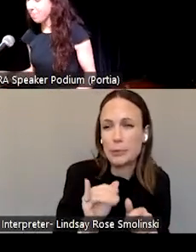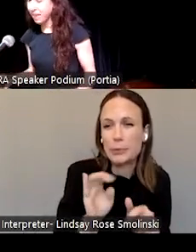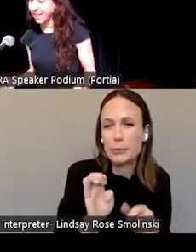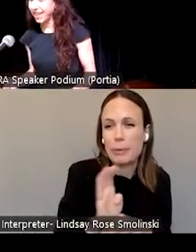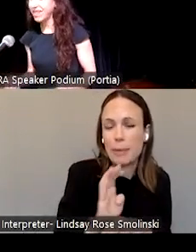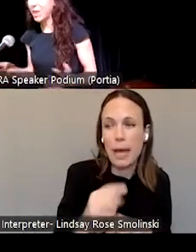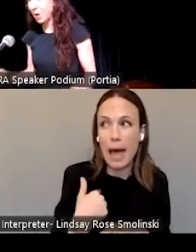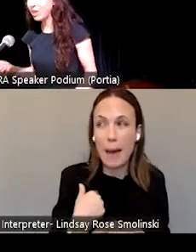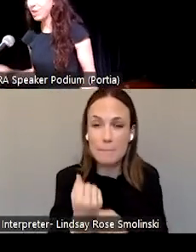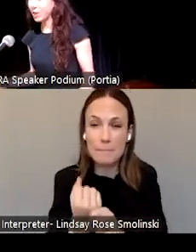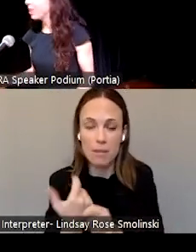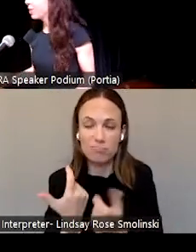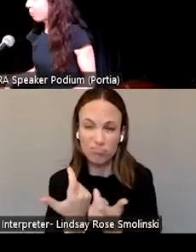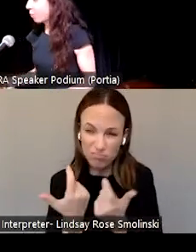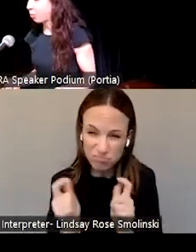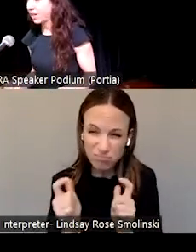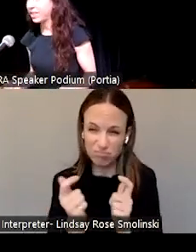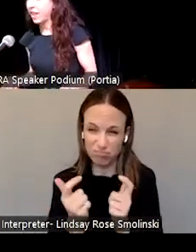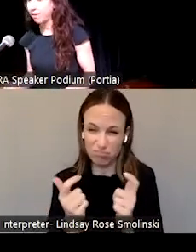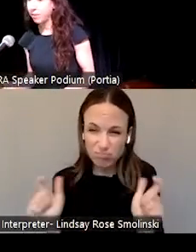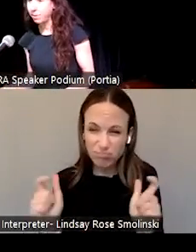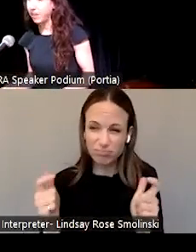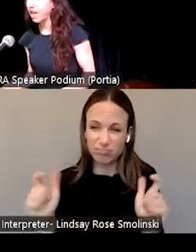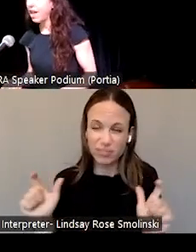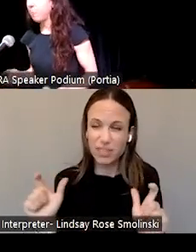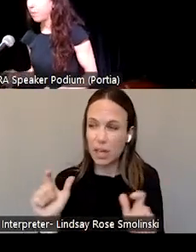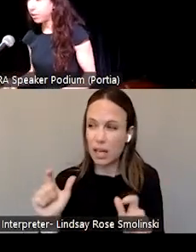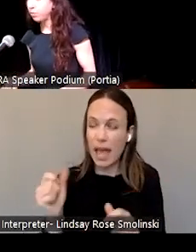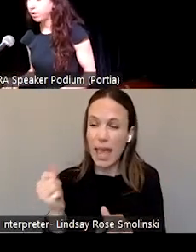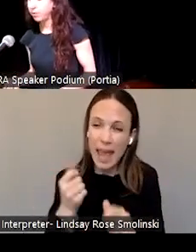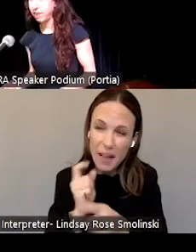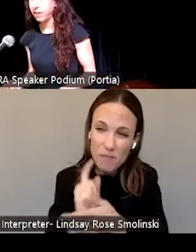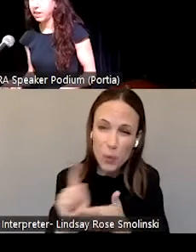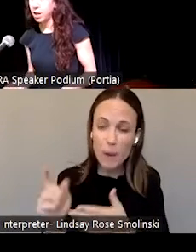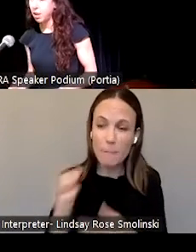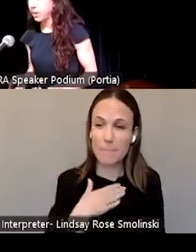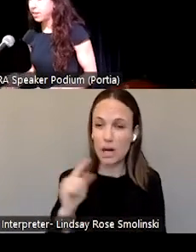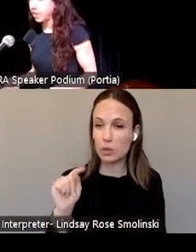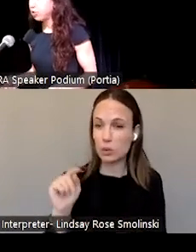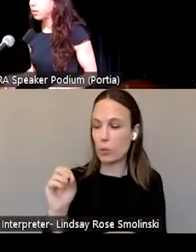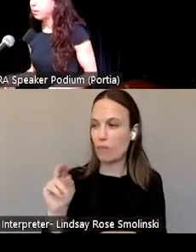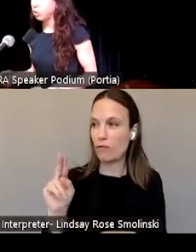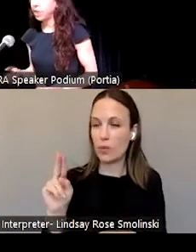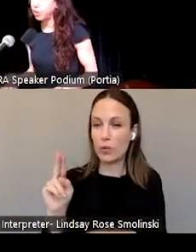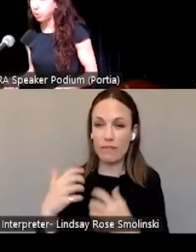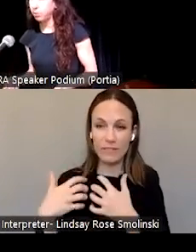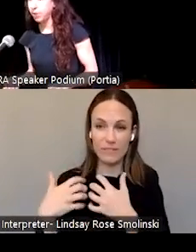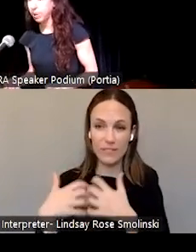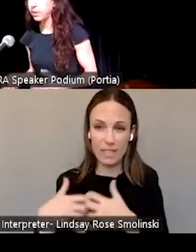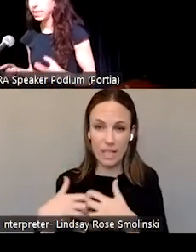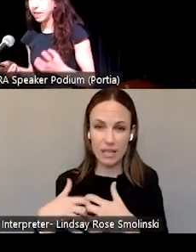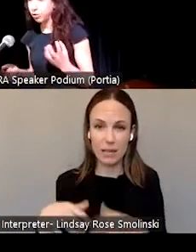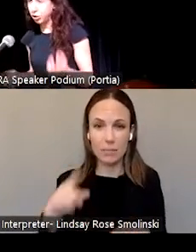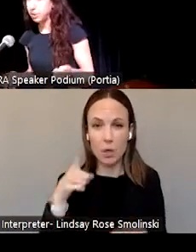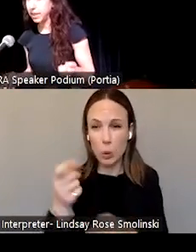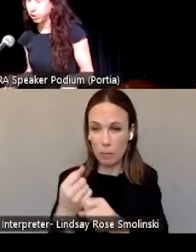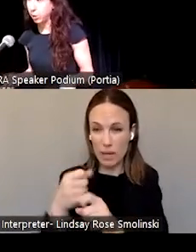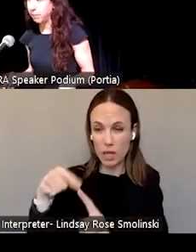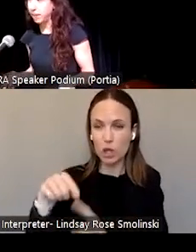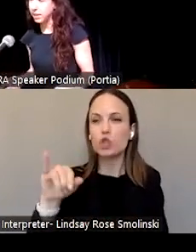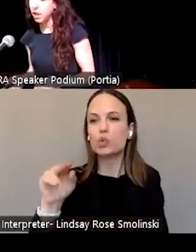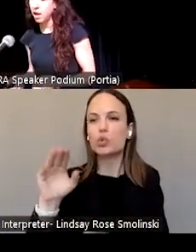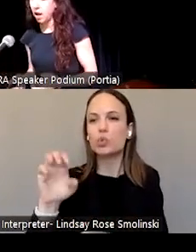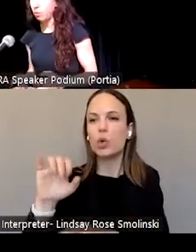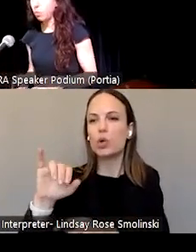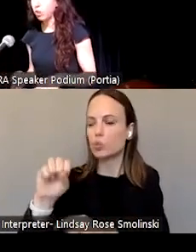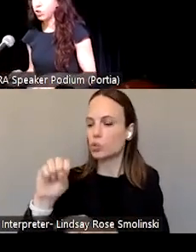I'm making tons and tons of pulp waste every week at my tofu facility." Because essentially when you make tofu, you're basically juicing